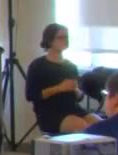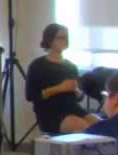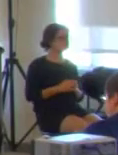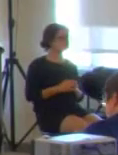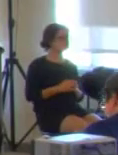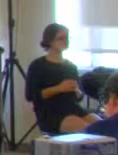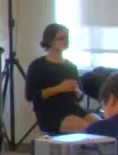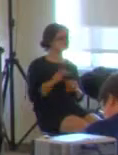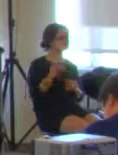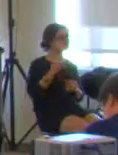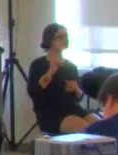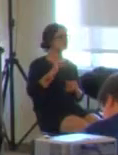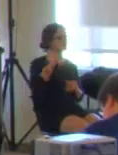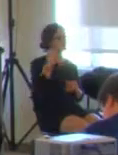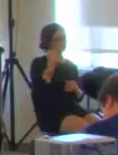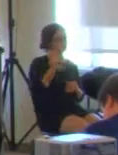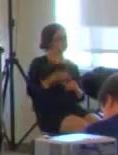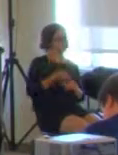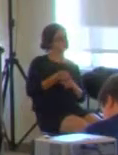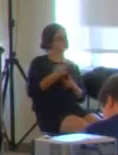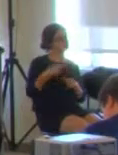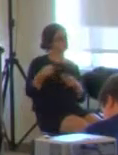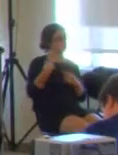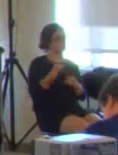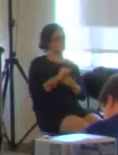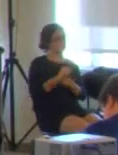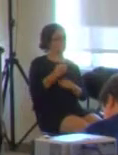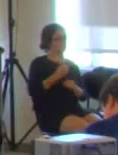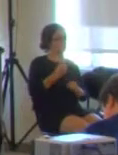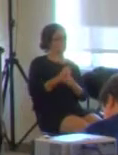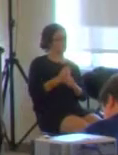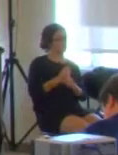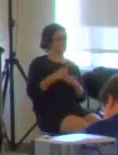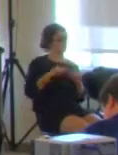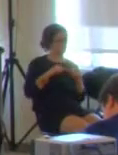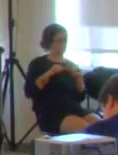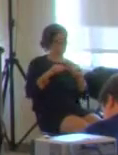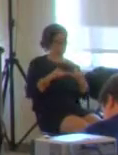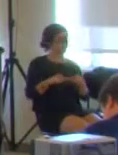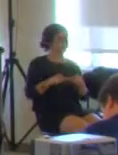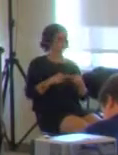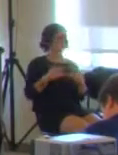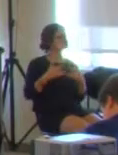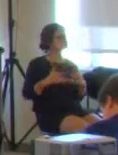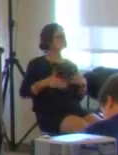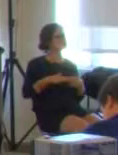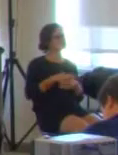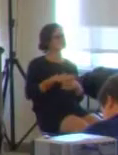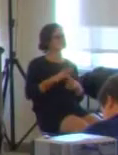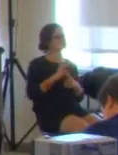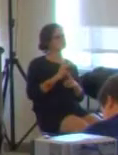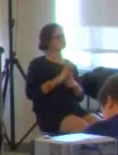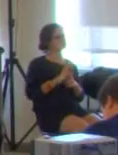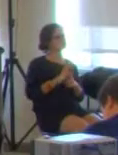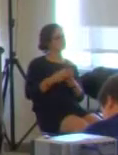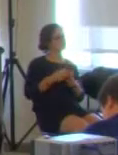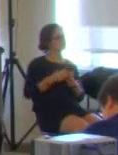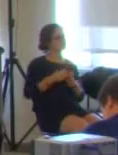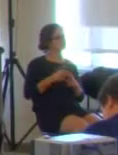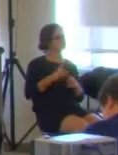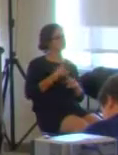And also, if they've been employed for a year with one employer, they'll typically be covered for up to 6 months of short-term